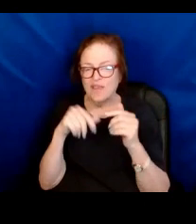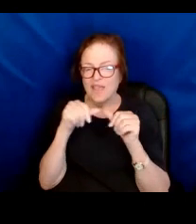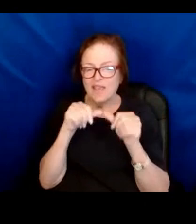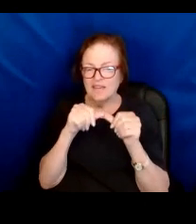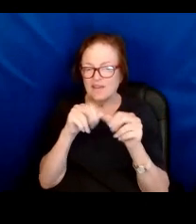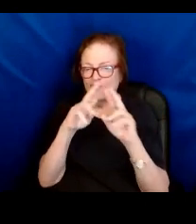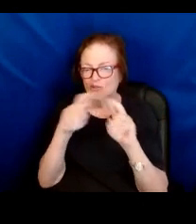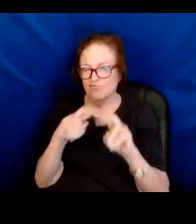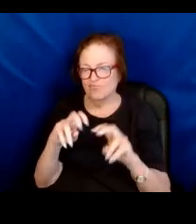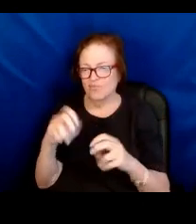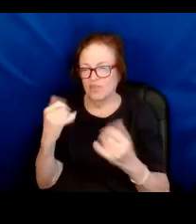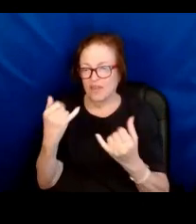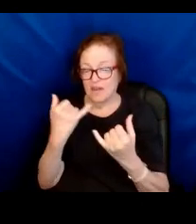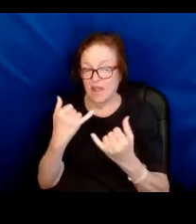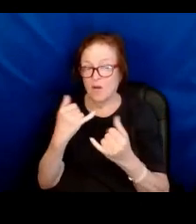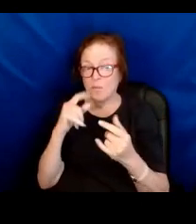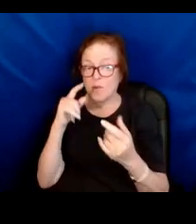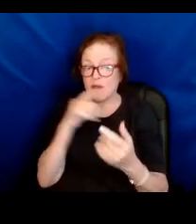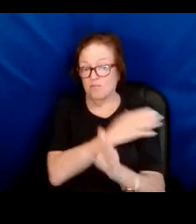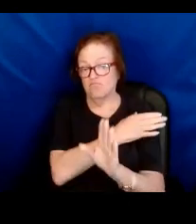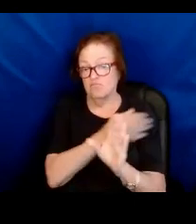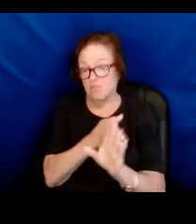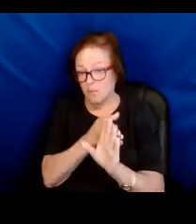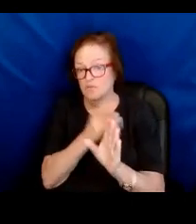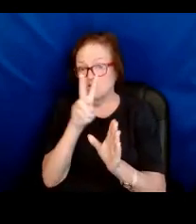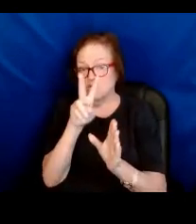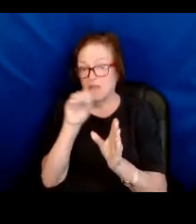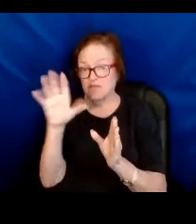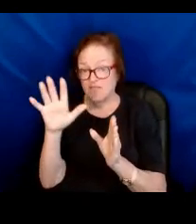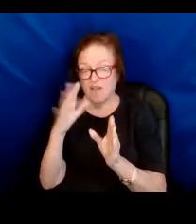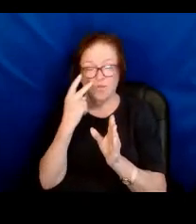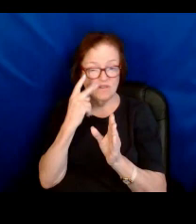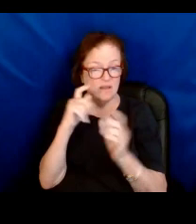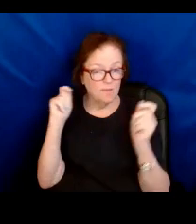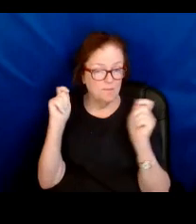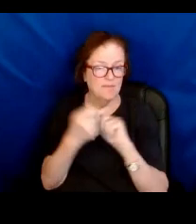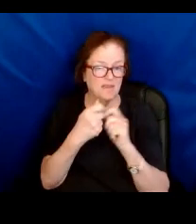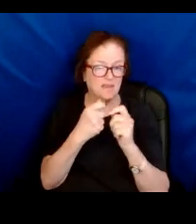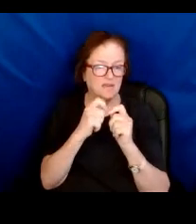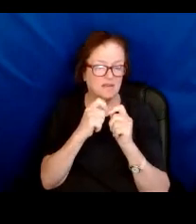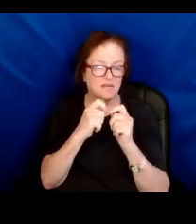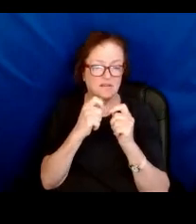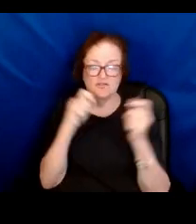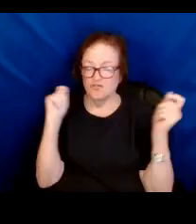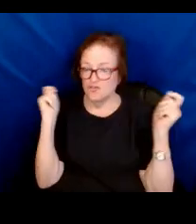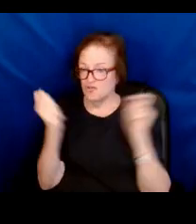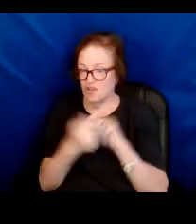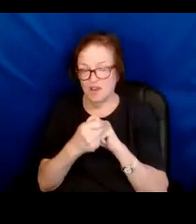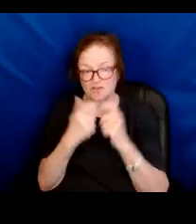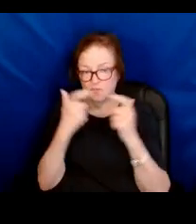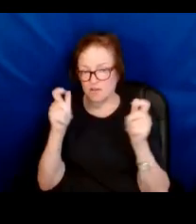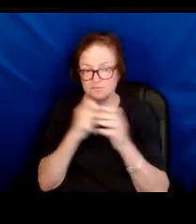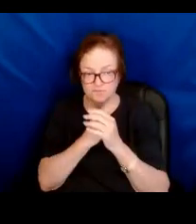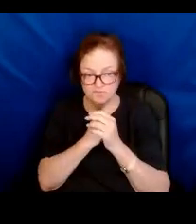that to today. But by 2005, we see already this huge shift. And in 2014, only 8%